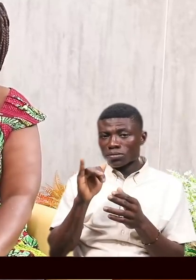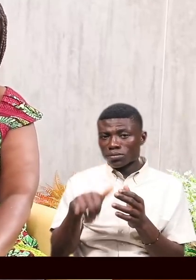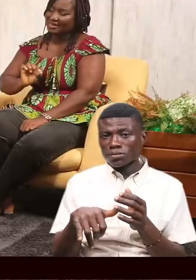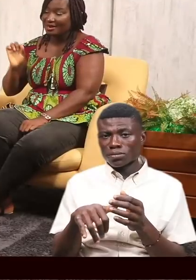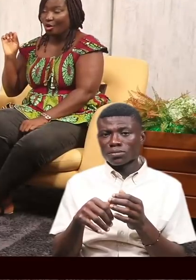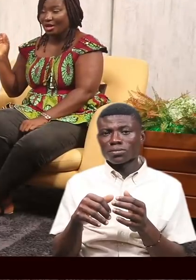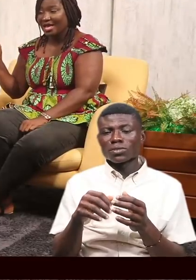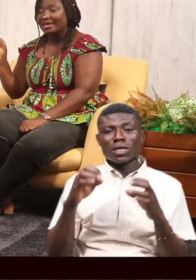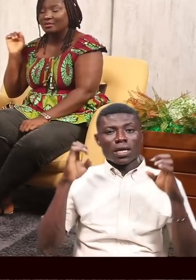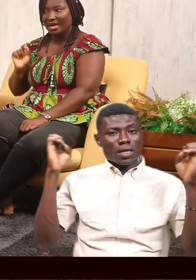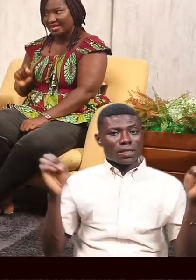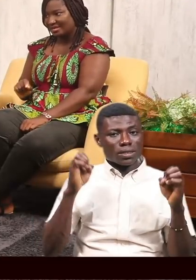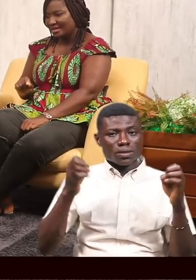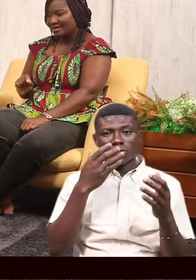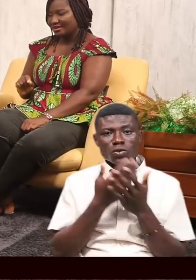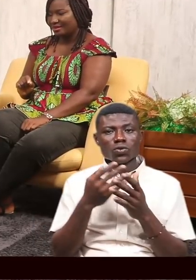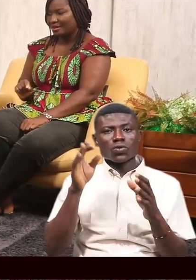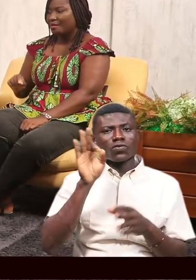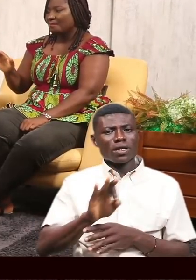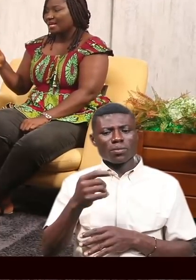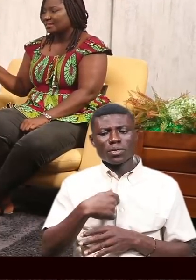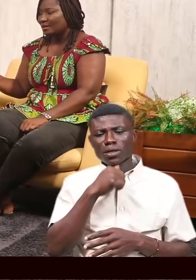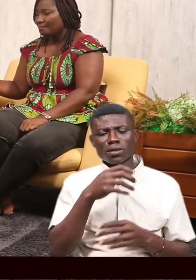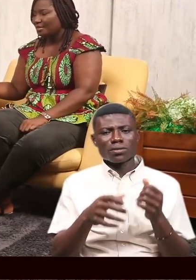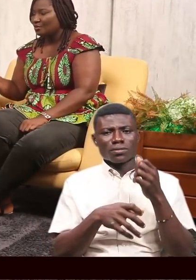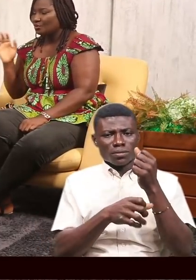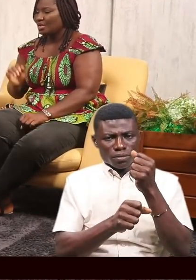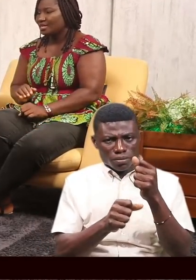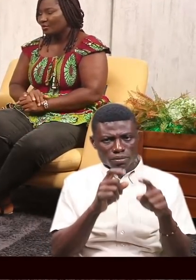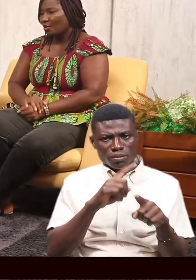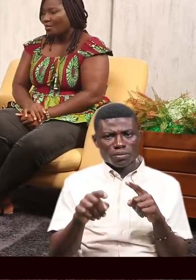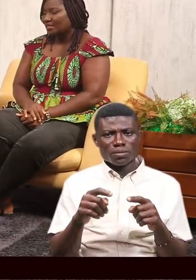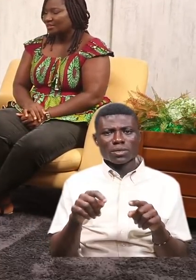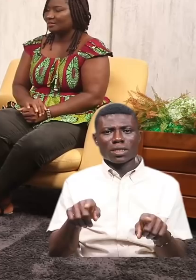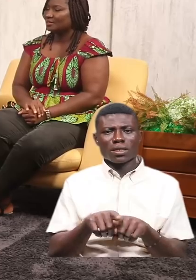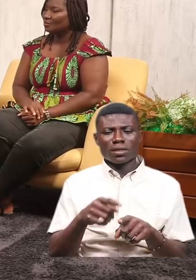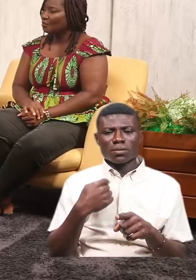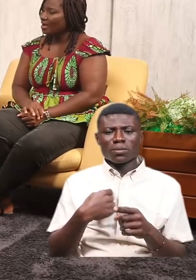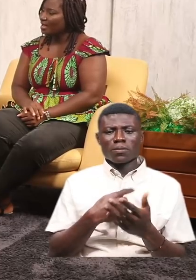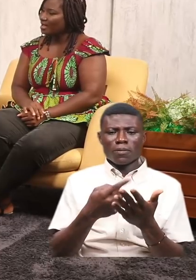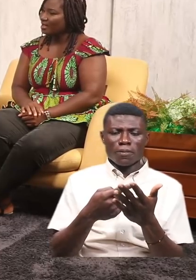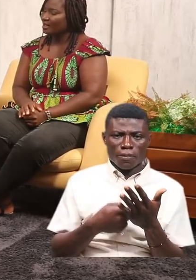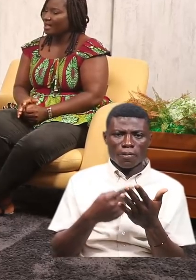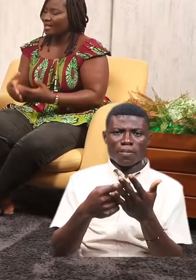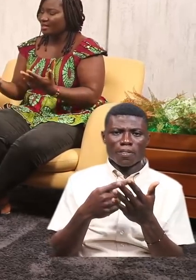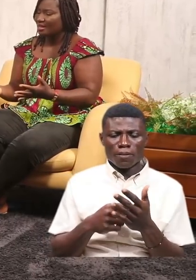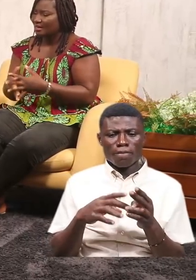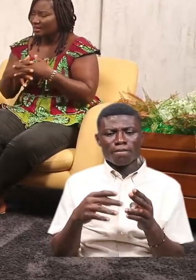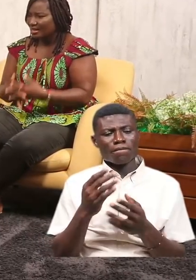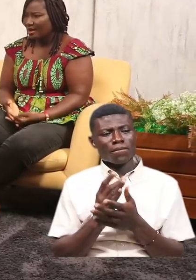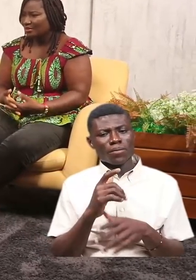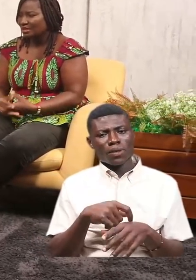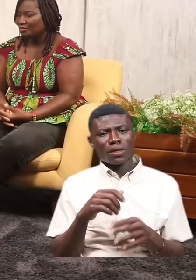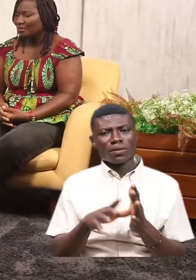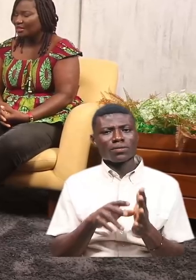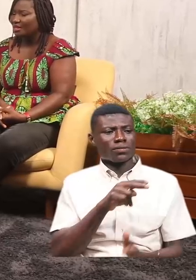sa Good Friday na okai no manye ni ba se minu edi nkoma che ti uma ah no